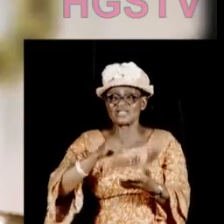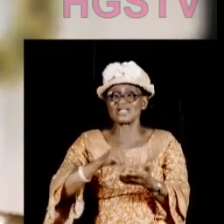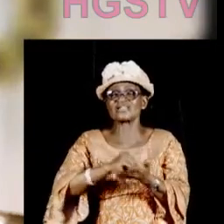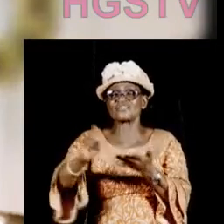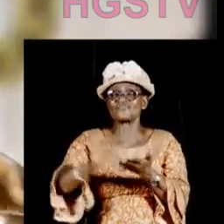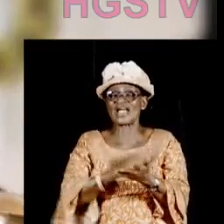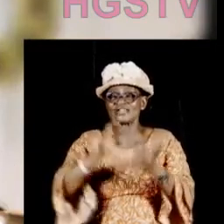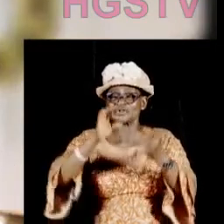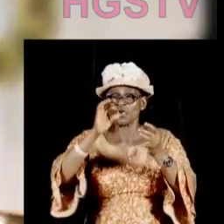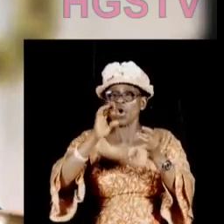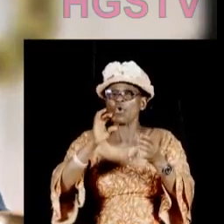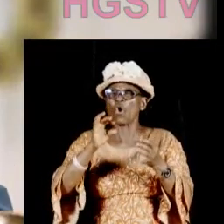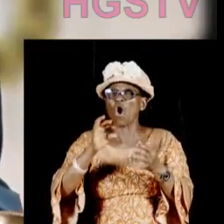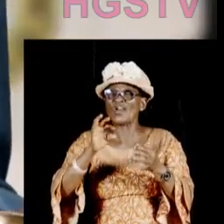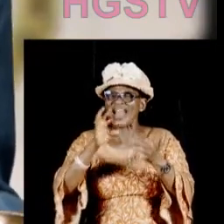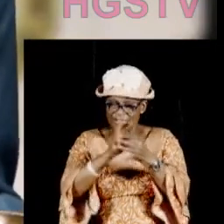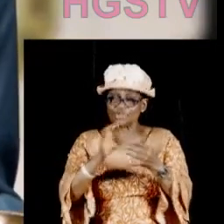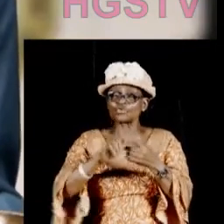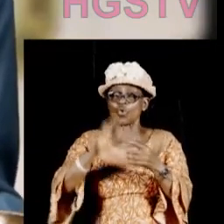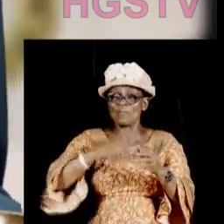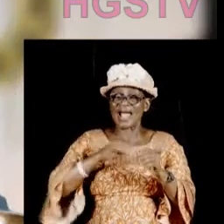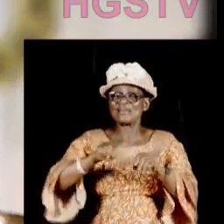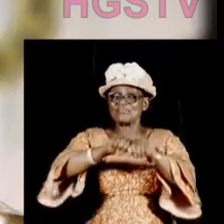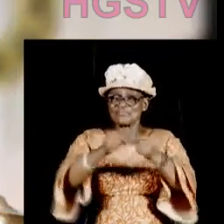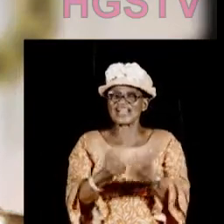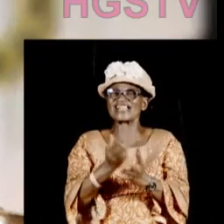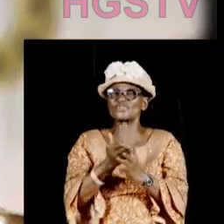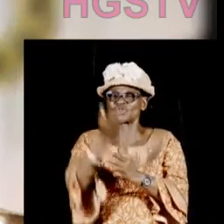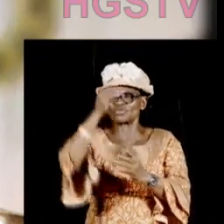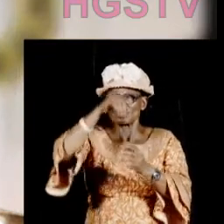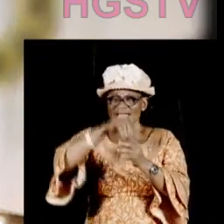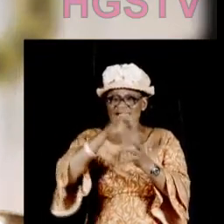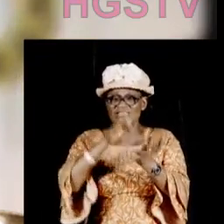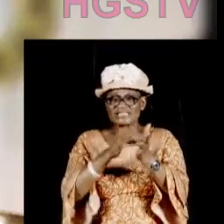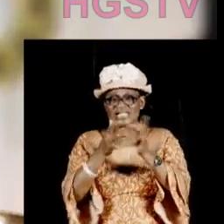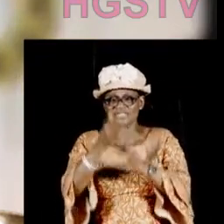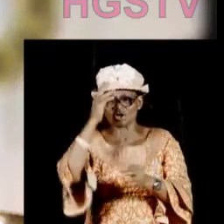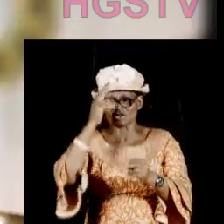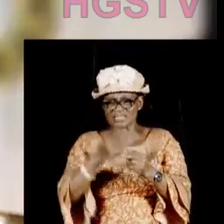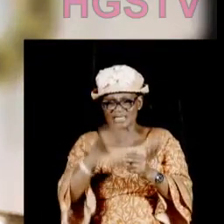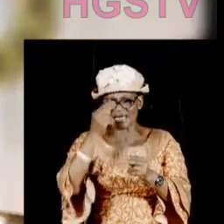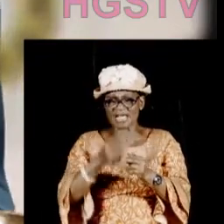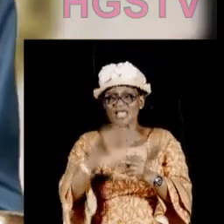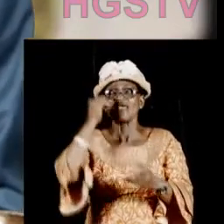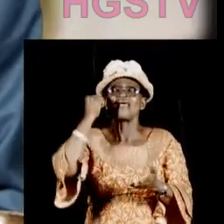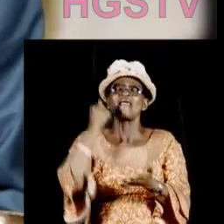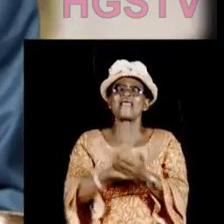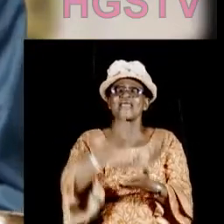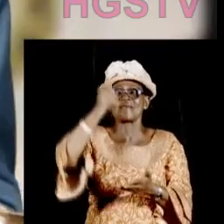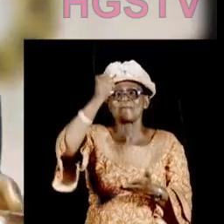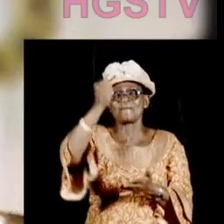connection to my breakthrough in Jesus' name. Grant me divine connection to my breakthrough in Jesus'